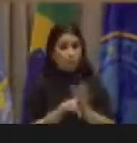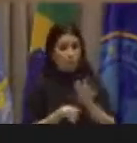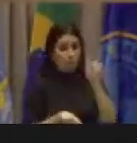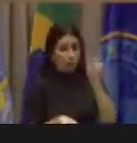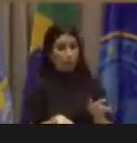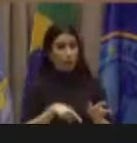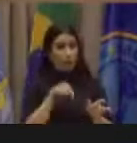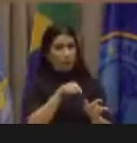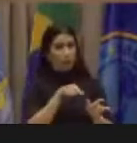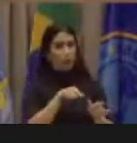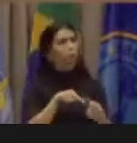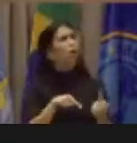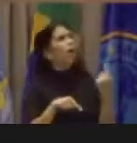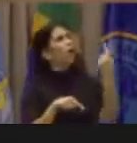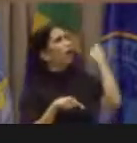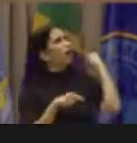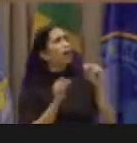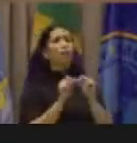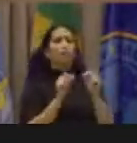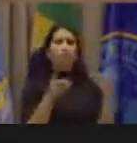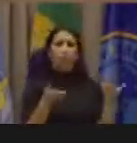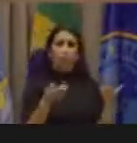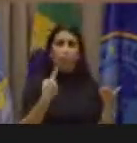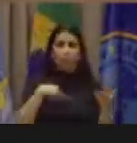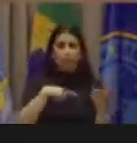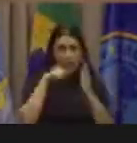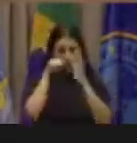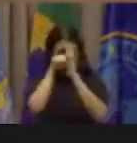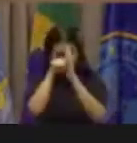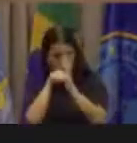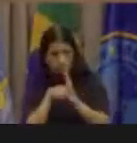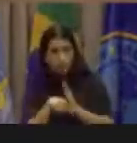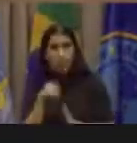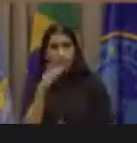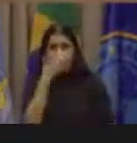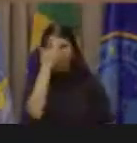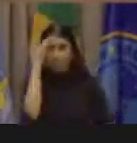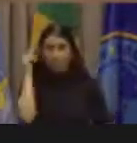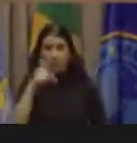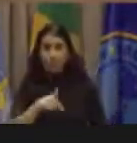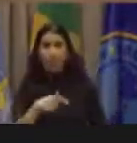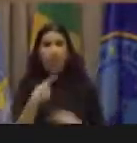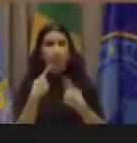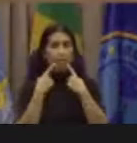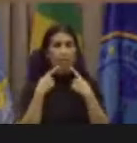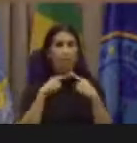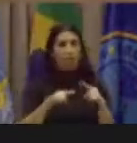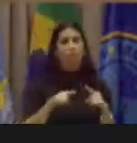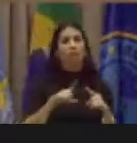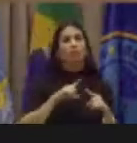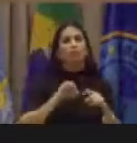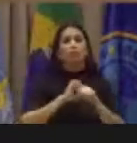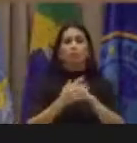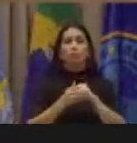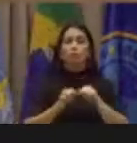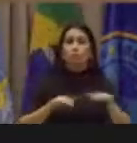the working profile, what they did before, the patient did before. So this